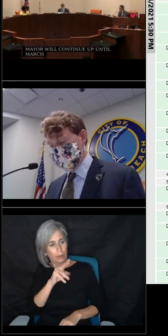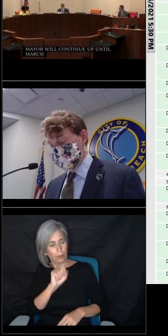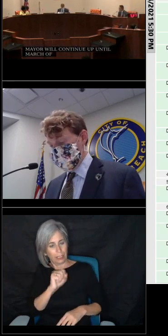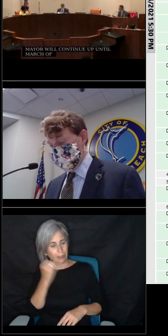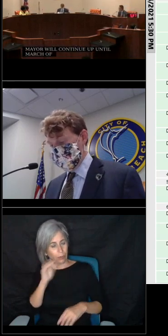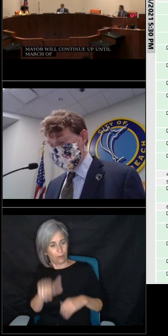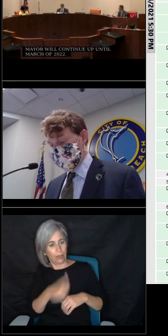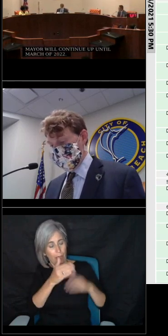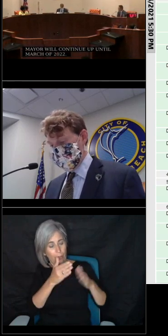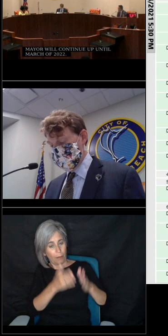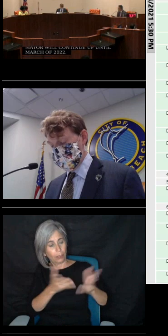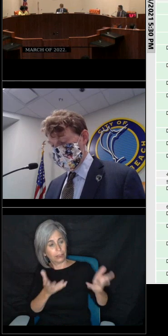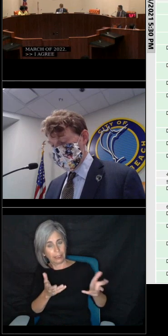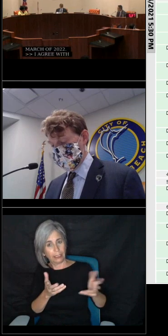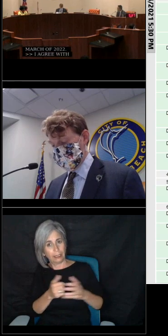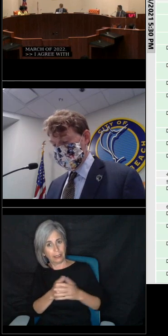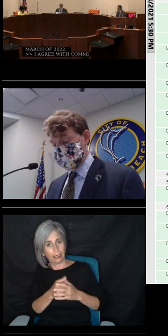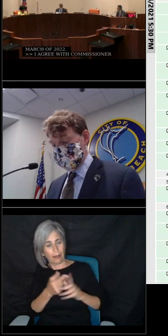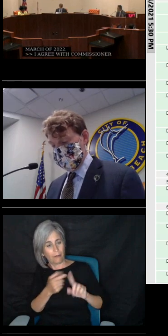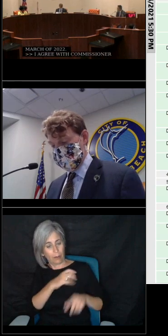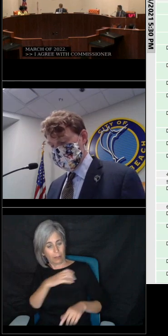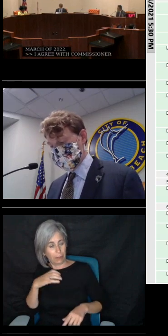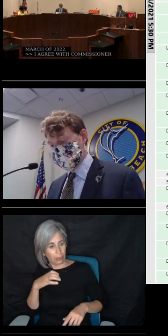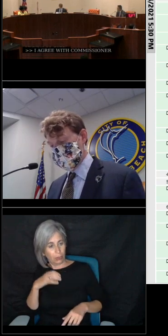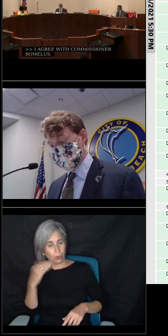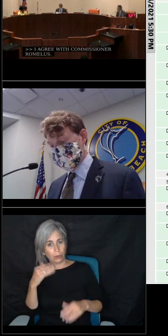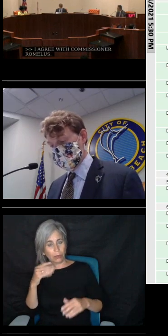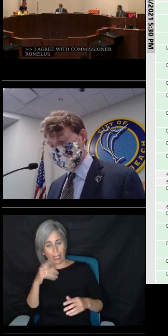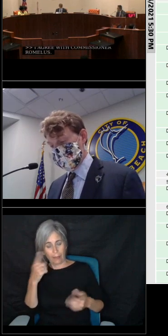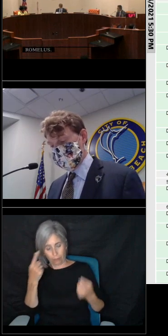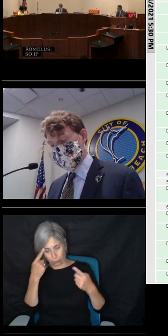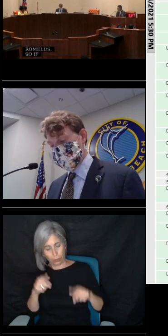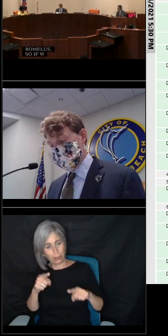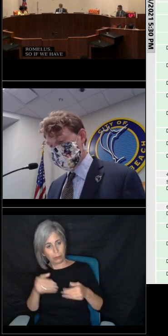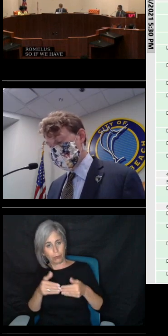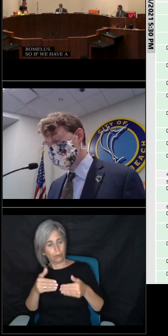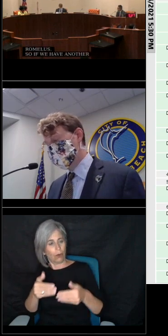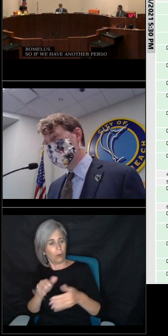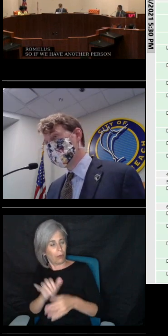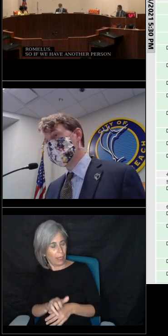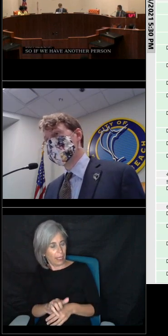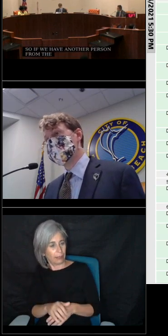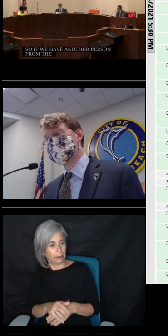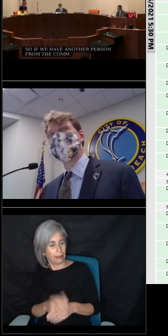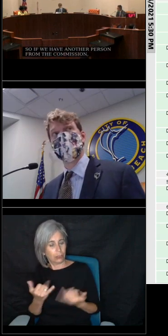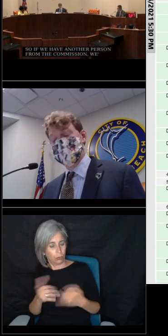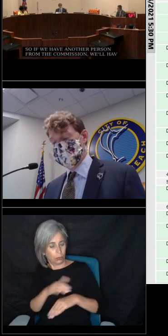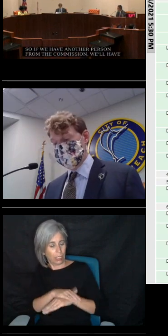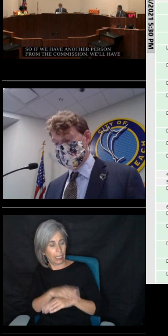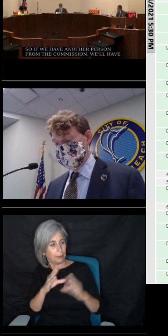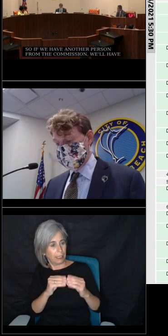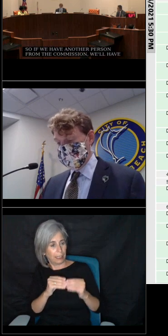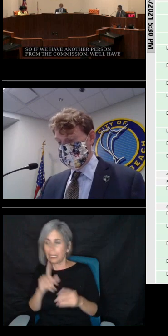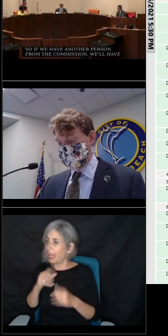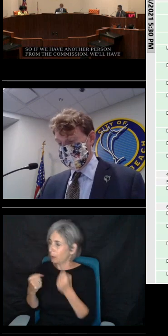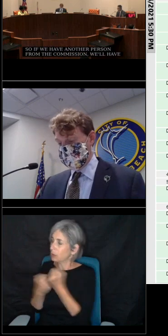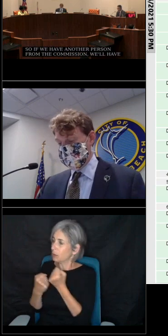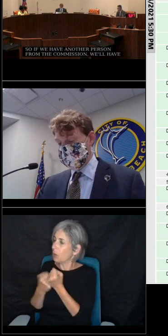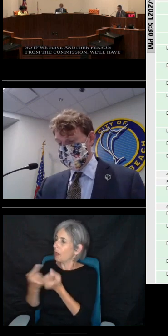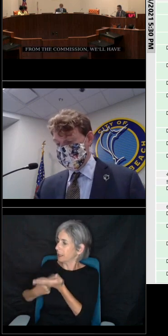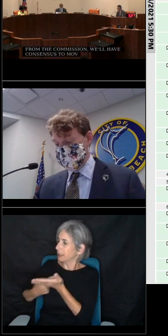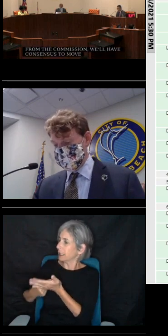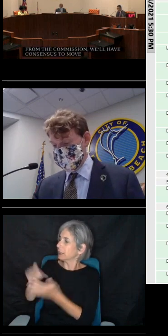person from the commission, we'll have consensus to move forward with that at tonight's meeting. Yes, I'll support this discussion.